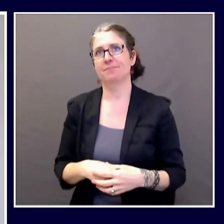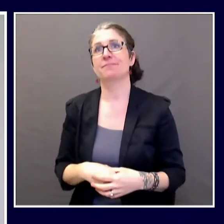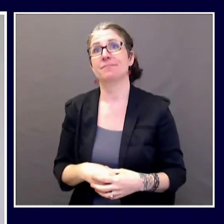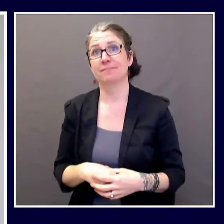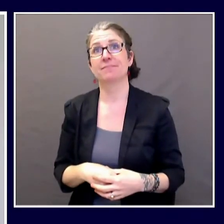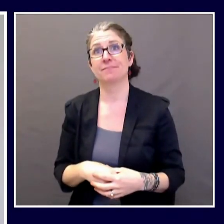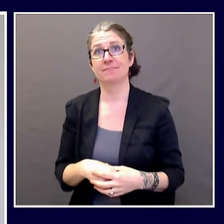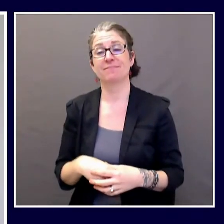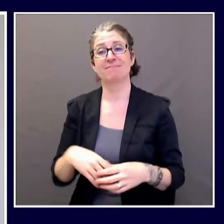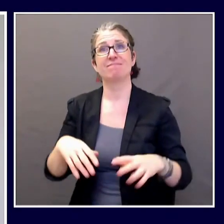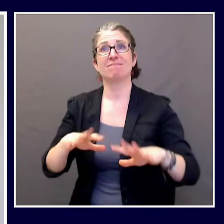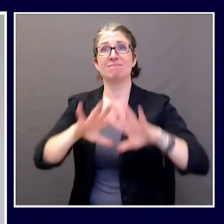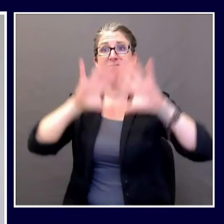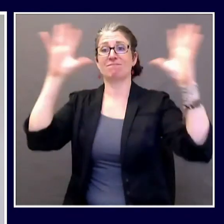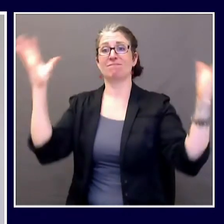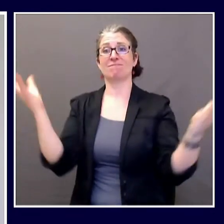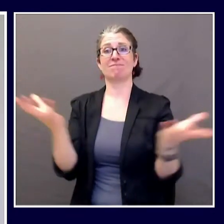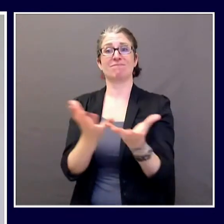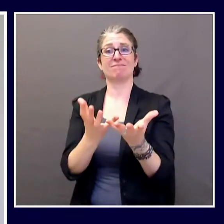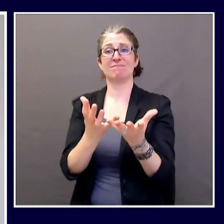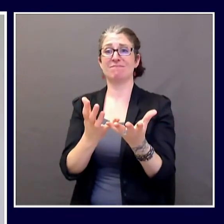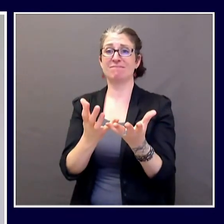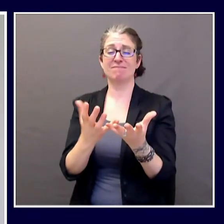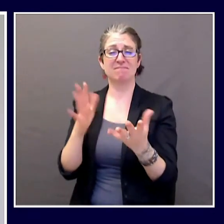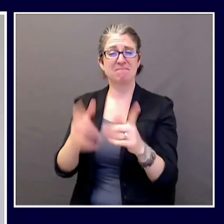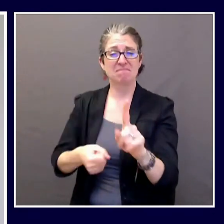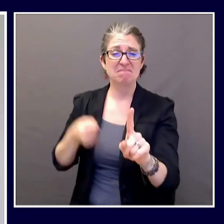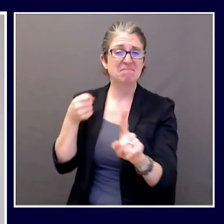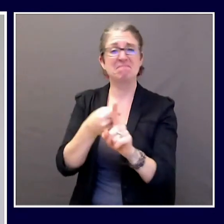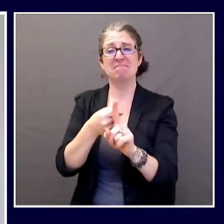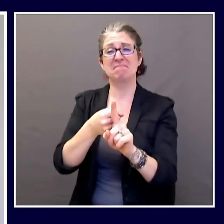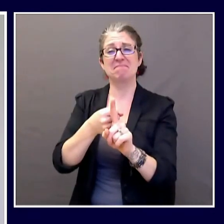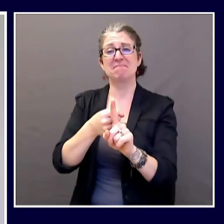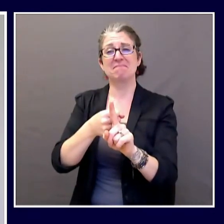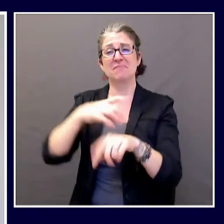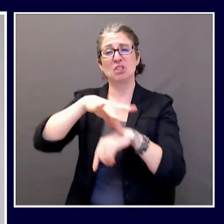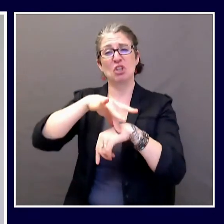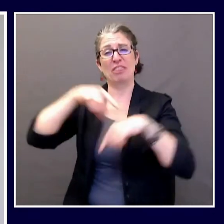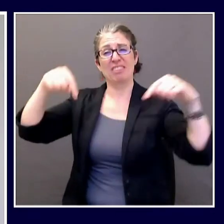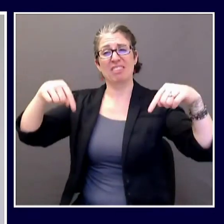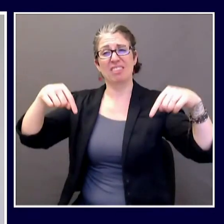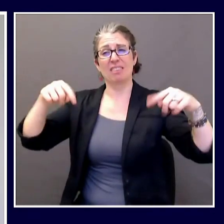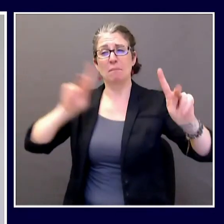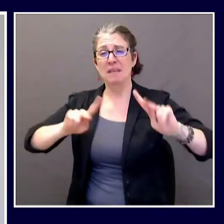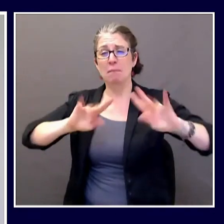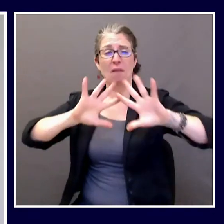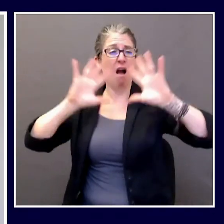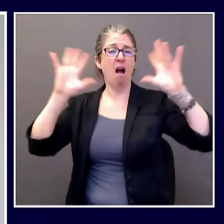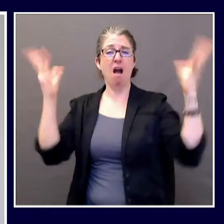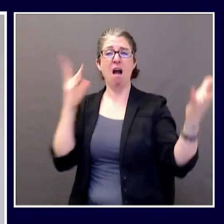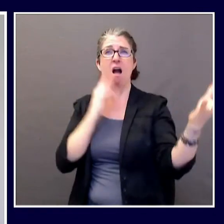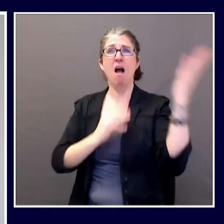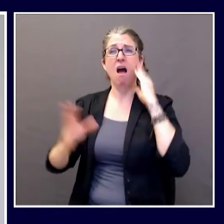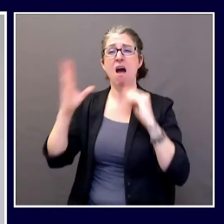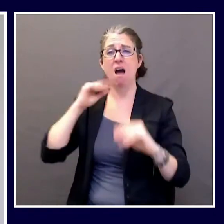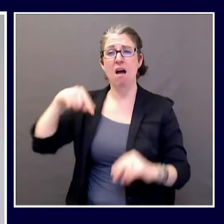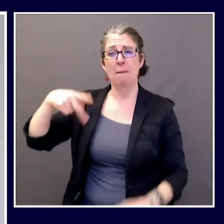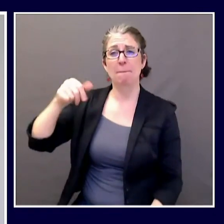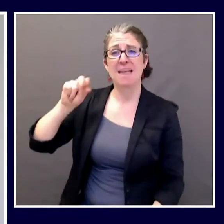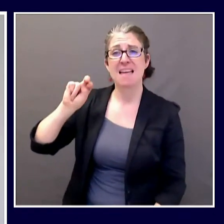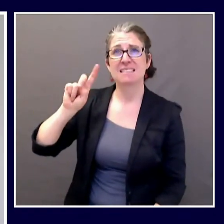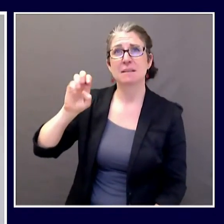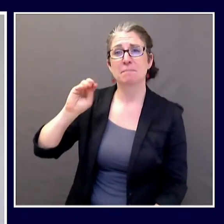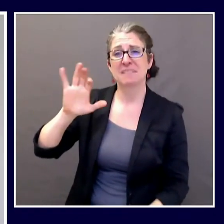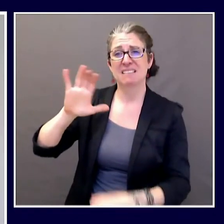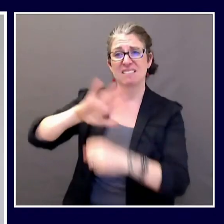and introduce uncertainty for healthcare providers, EMS clinicians, and so many others. The